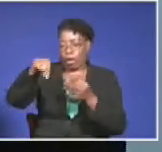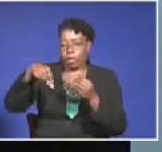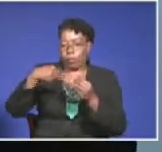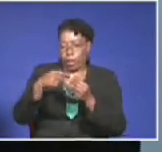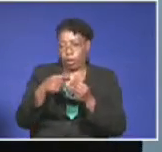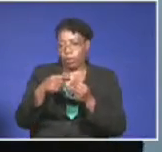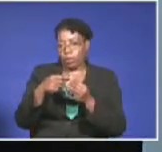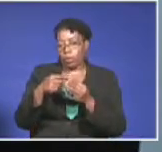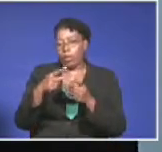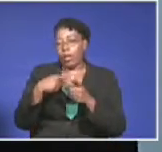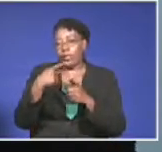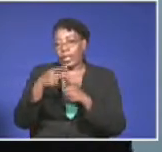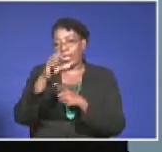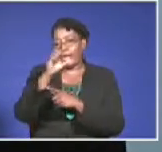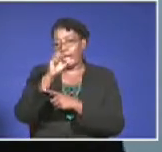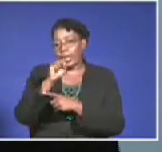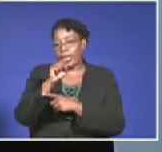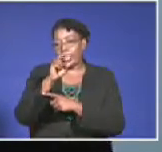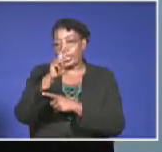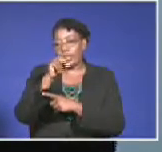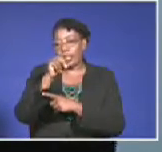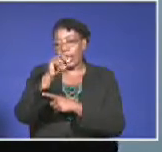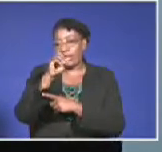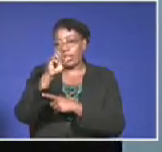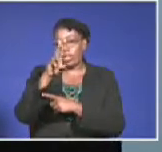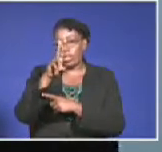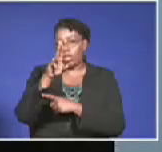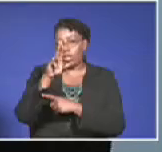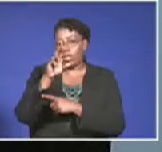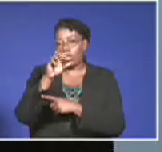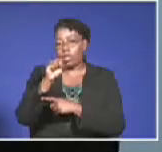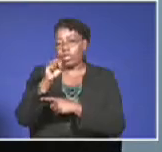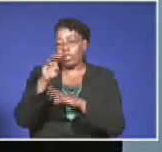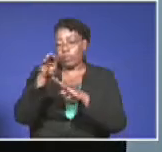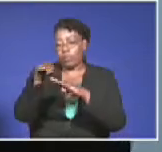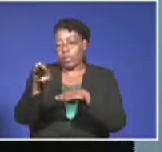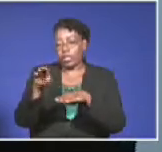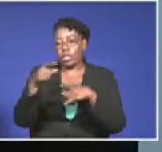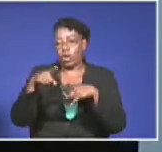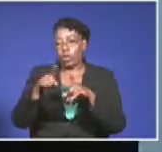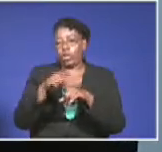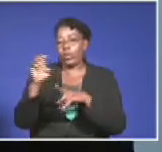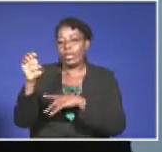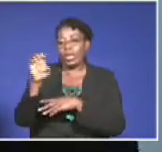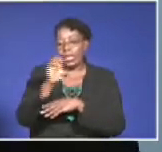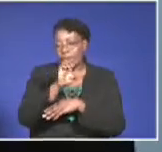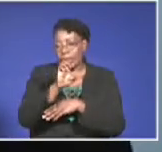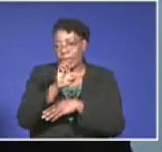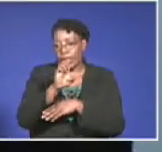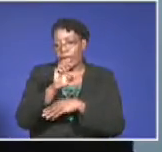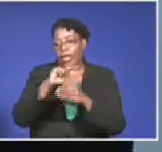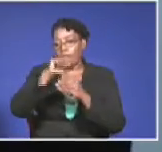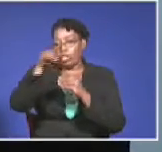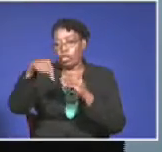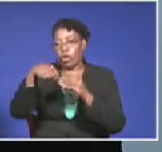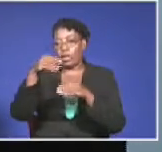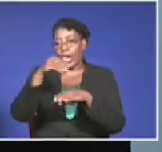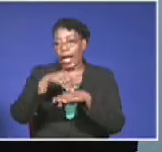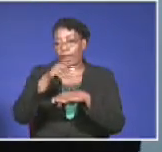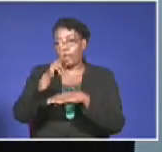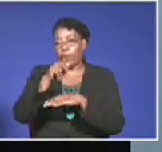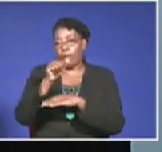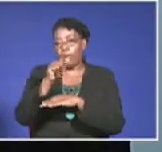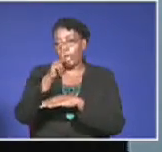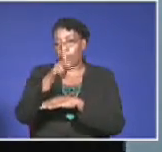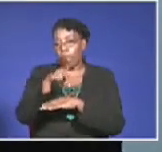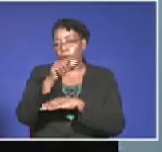at Saunders Beach, and once you hit Saunders Beach, you're going to turn east towards Propel Track. The turnaround will be at Propel Track, and